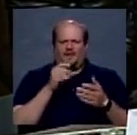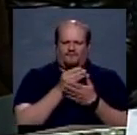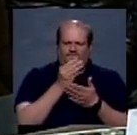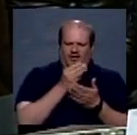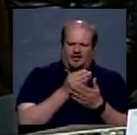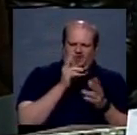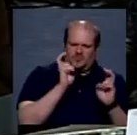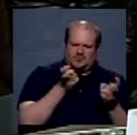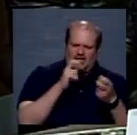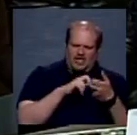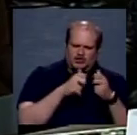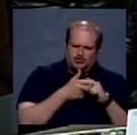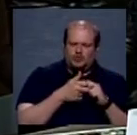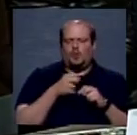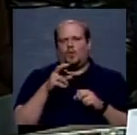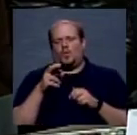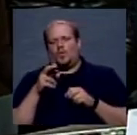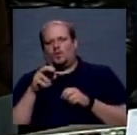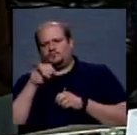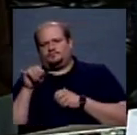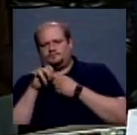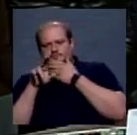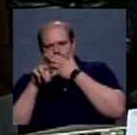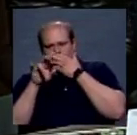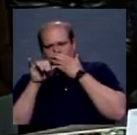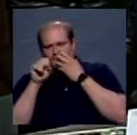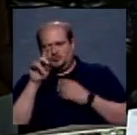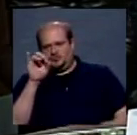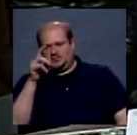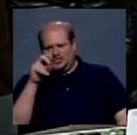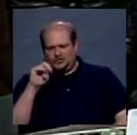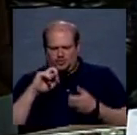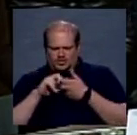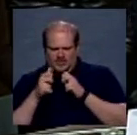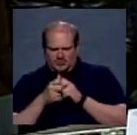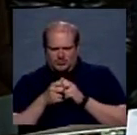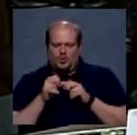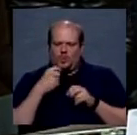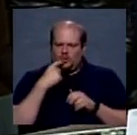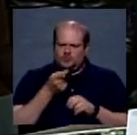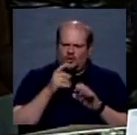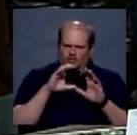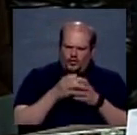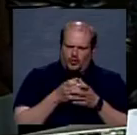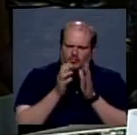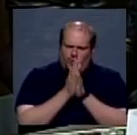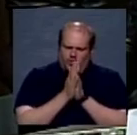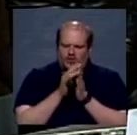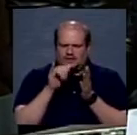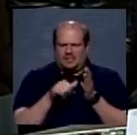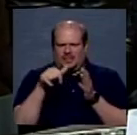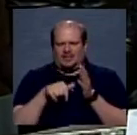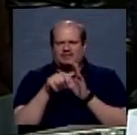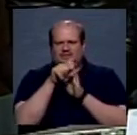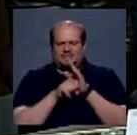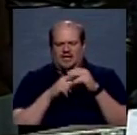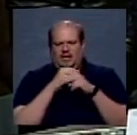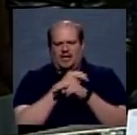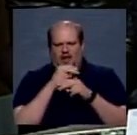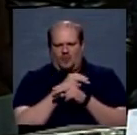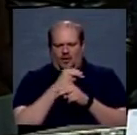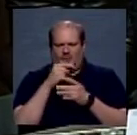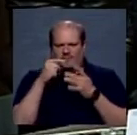was the issue or jurisdiction was the issue, or whether or not it was told to the group who made a request that this state highway